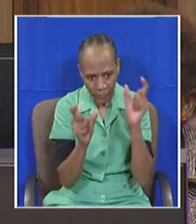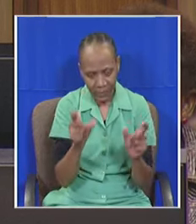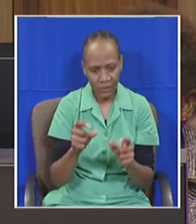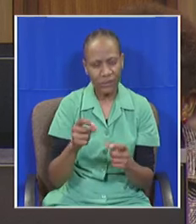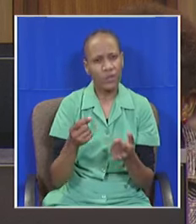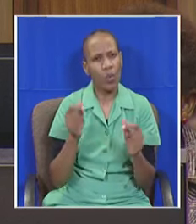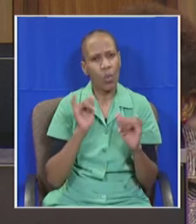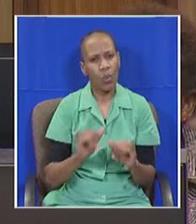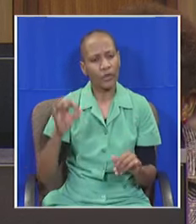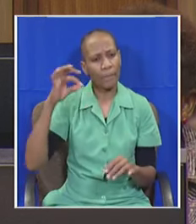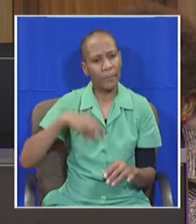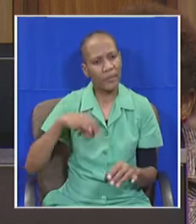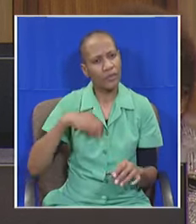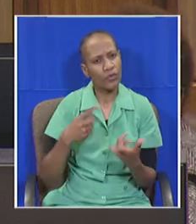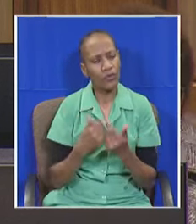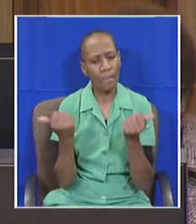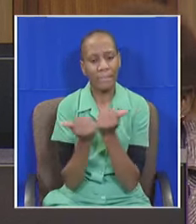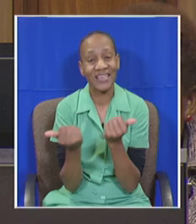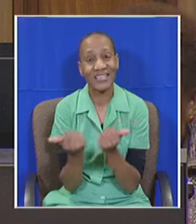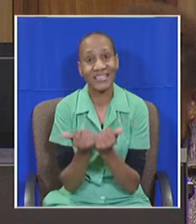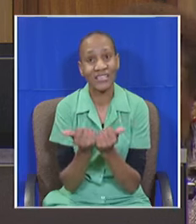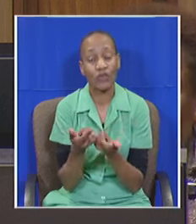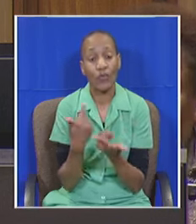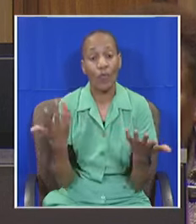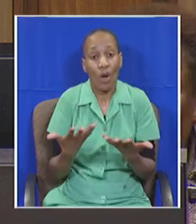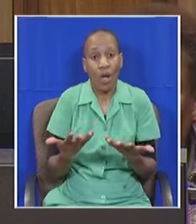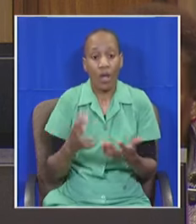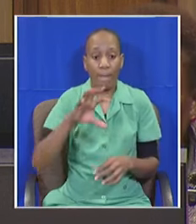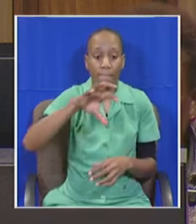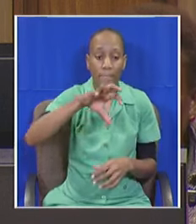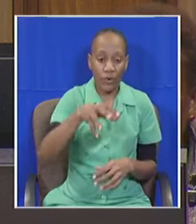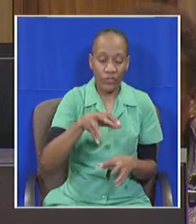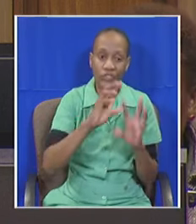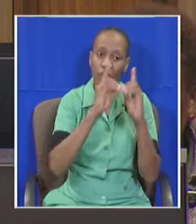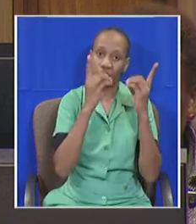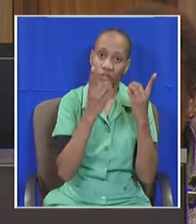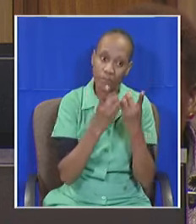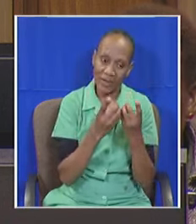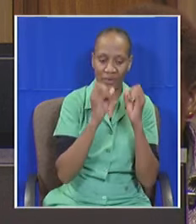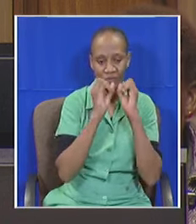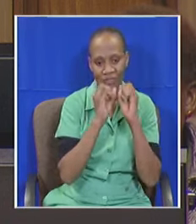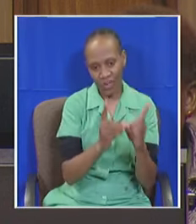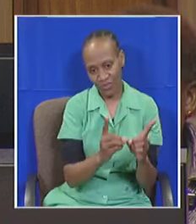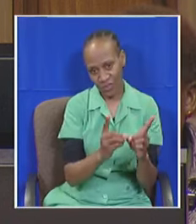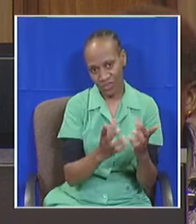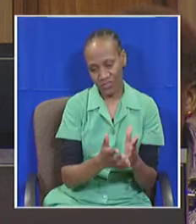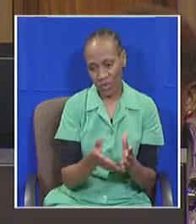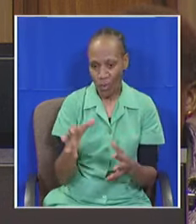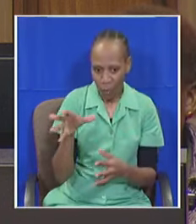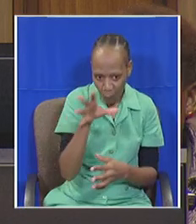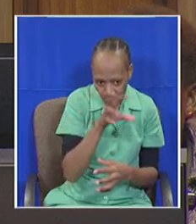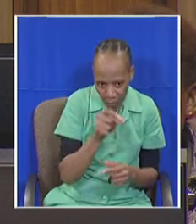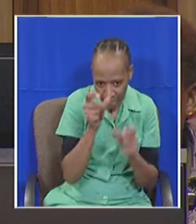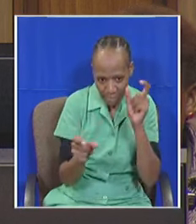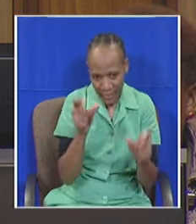of the bursaries from the Provincial Department of Education. They were